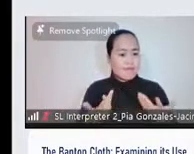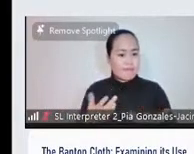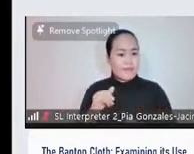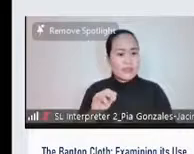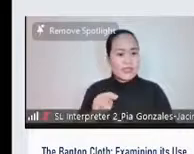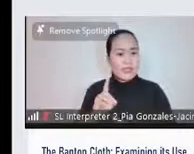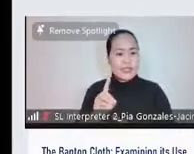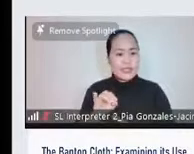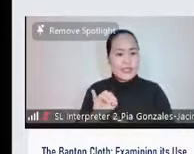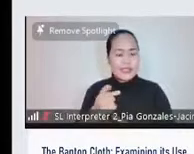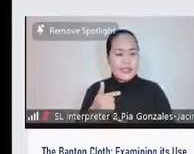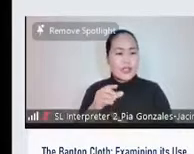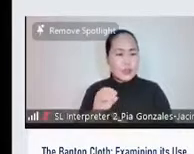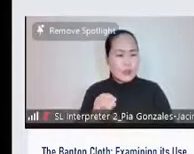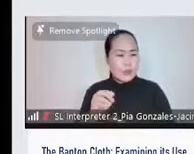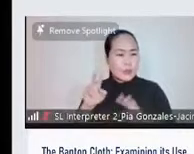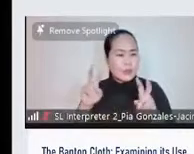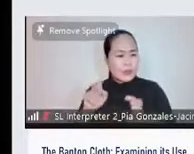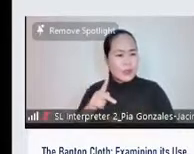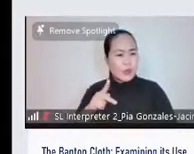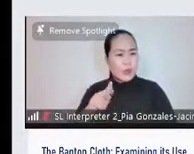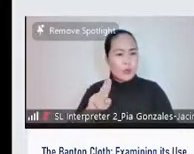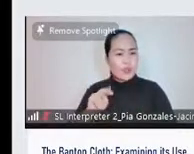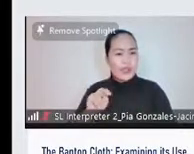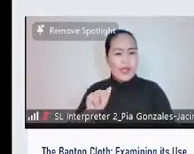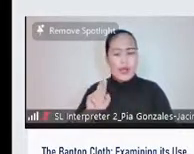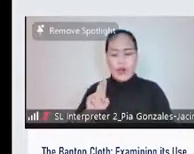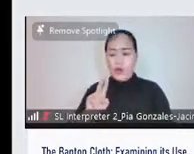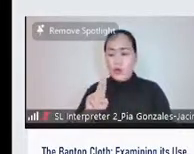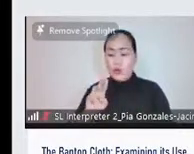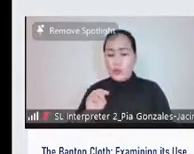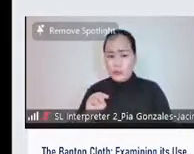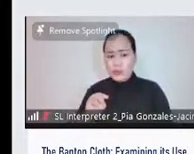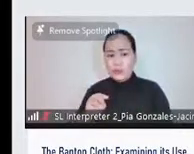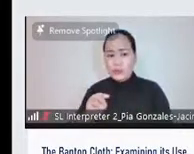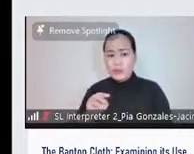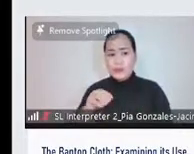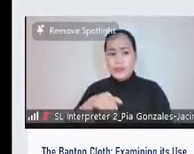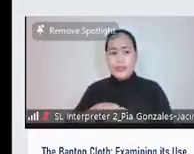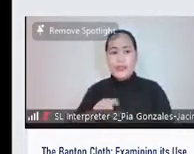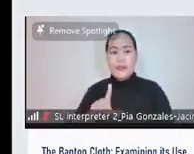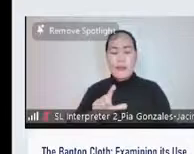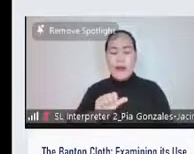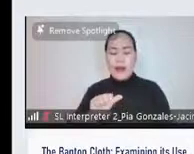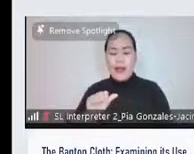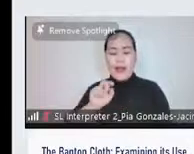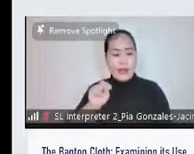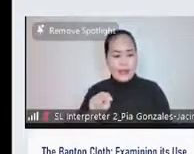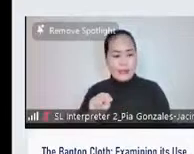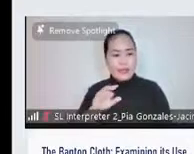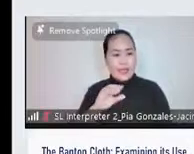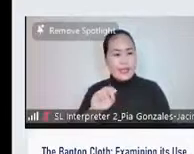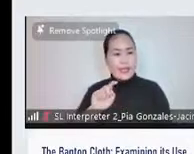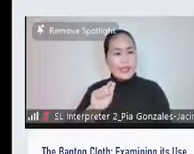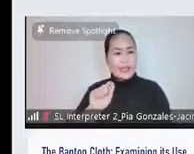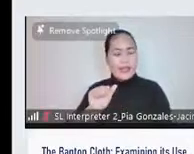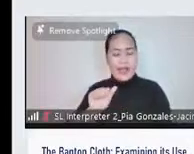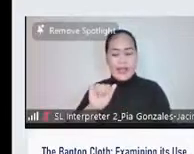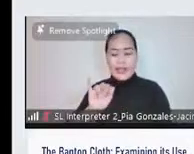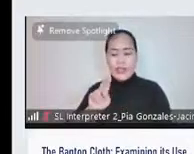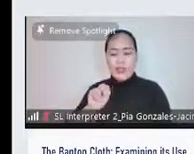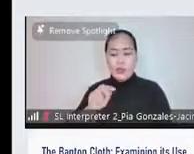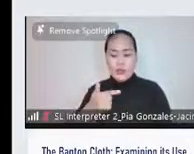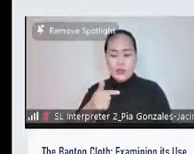Indigo is called Kunarum in Bulaan, Tayong among the Itnek or Tinggan and Iloco, and Tayong Tayungan or Tugun